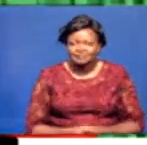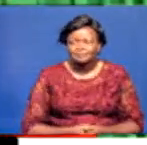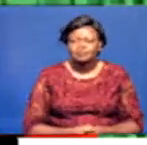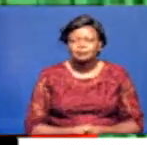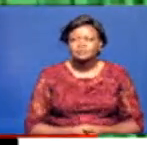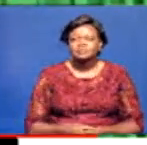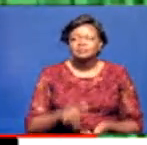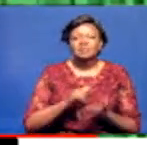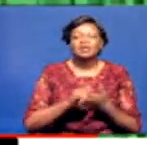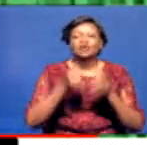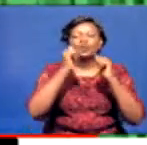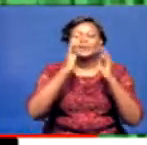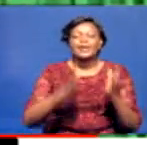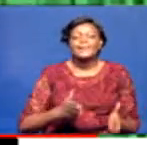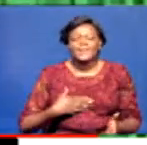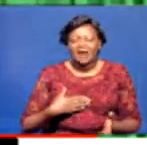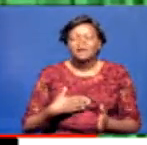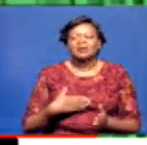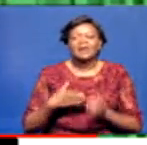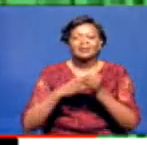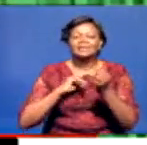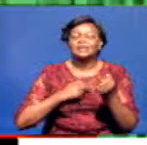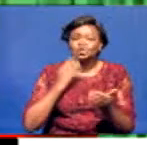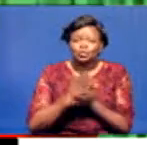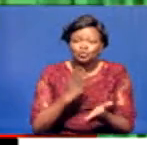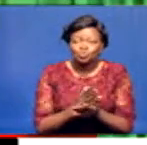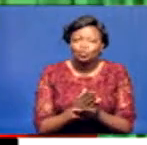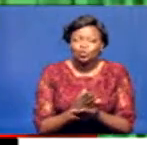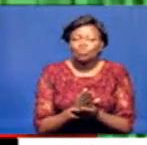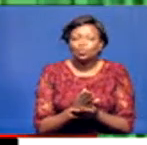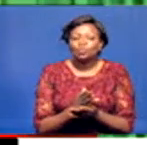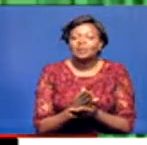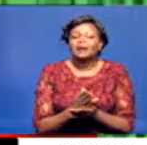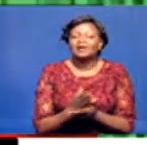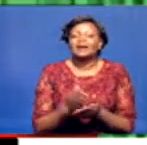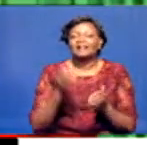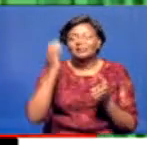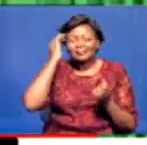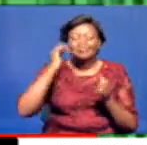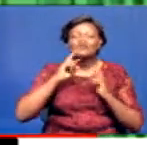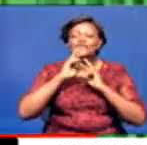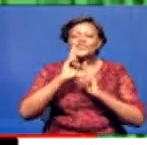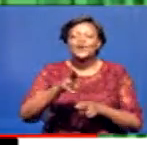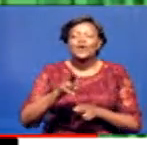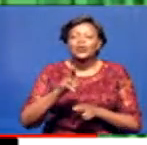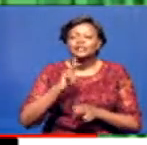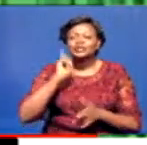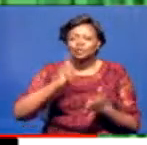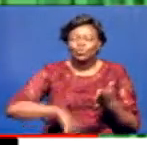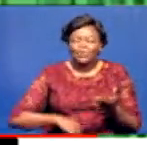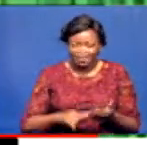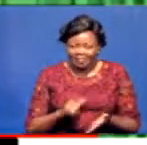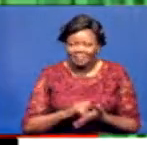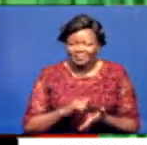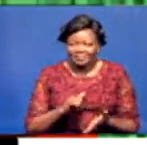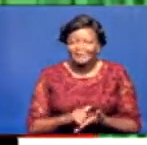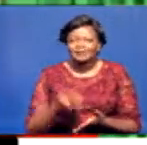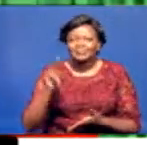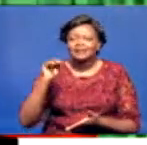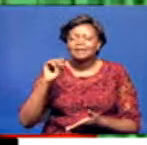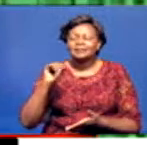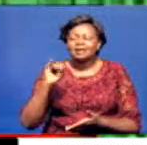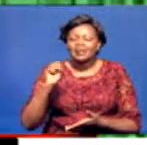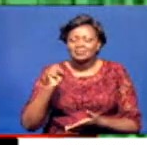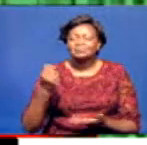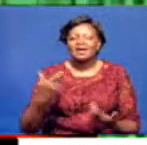our competitors are ahead of us. In fact, the intelligence report that our NSIS